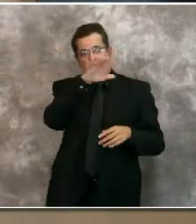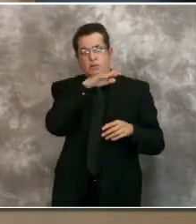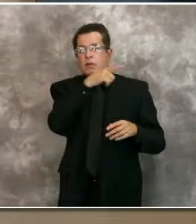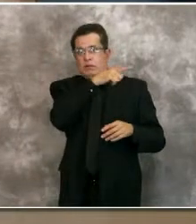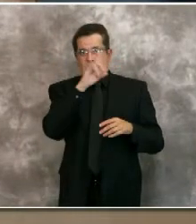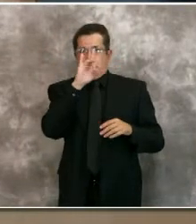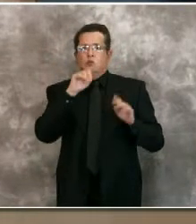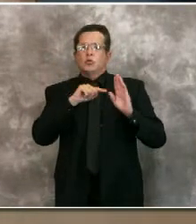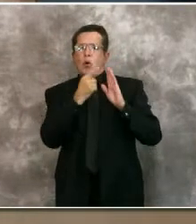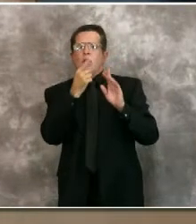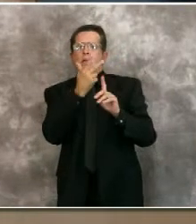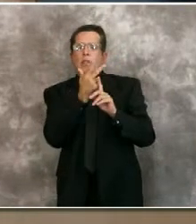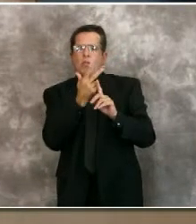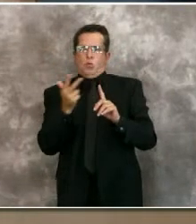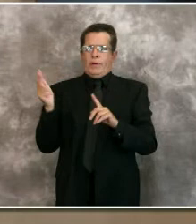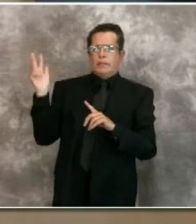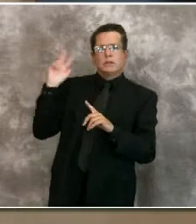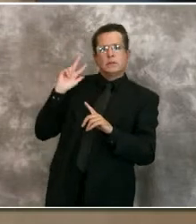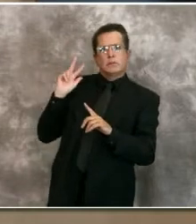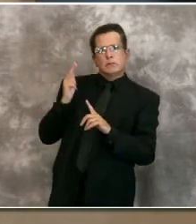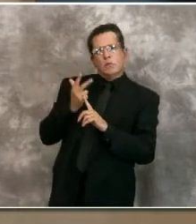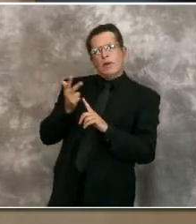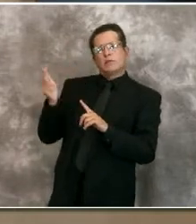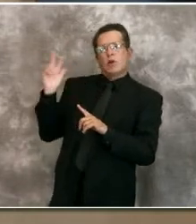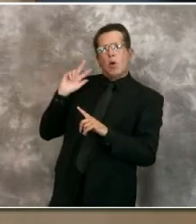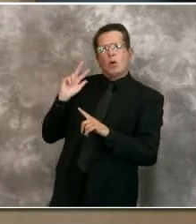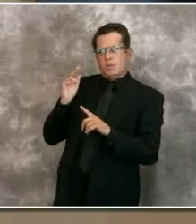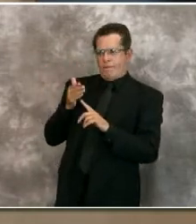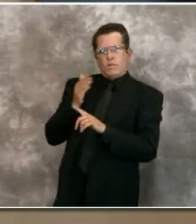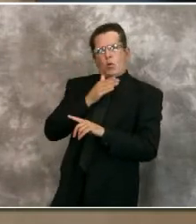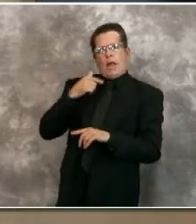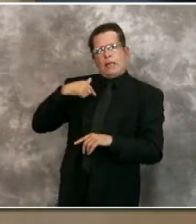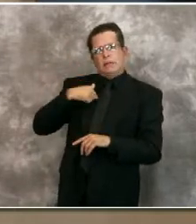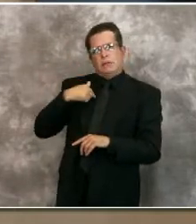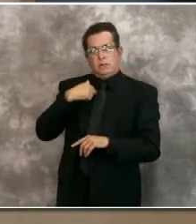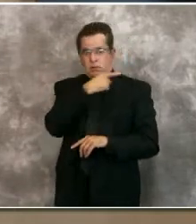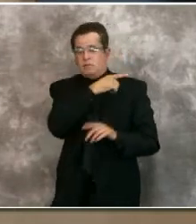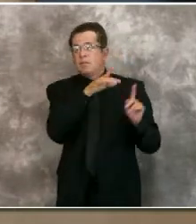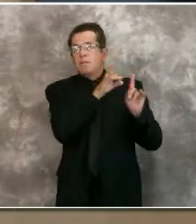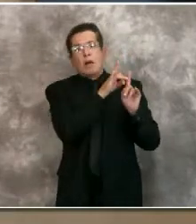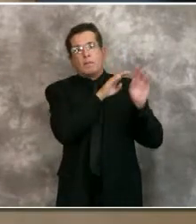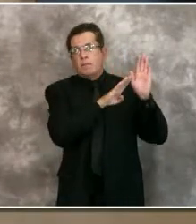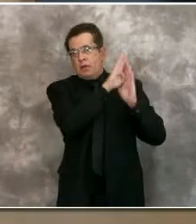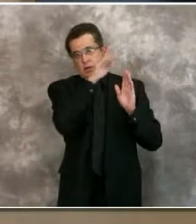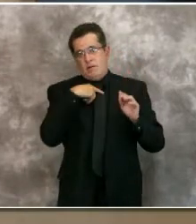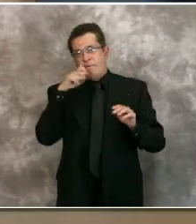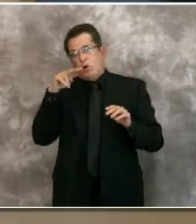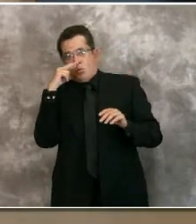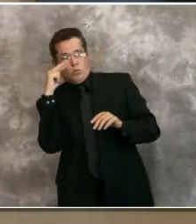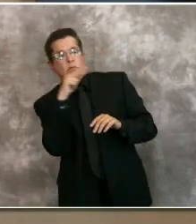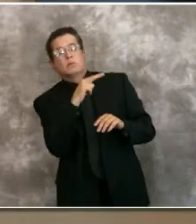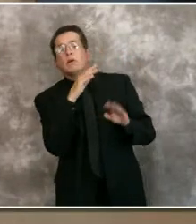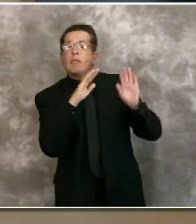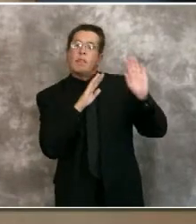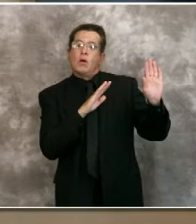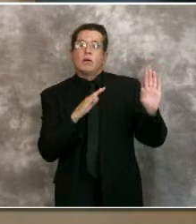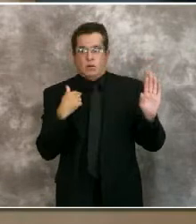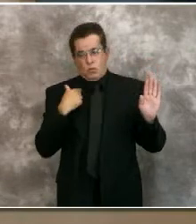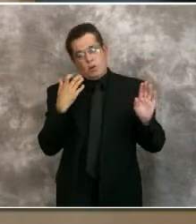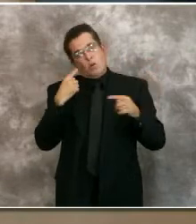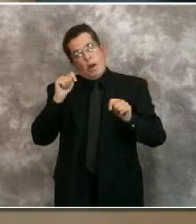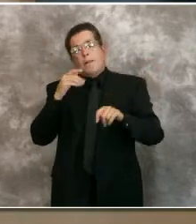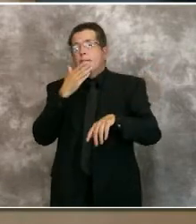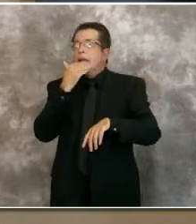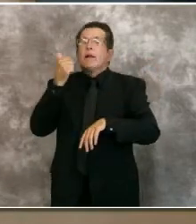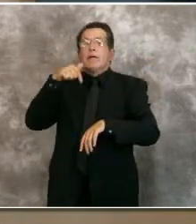their reopenings 3 to 4 weeks ahead of us. And so we want to be mindful that we want to go through our reopening process better and